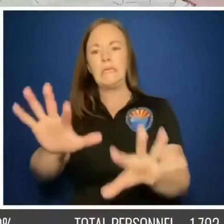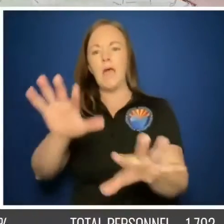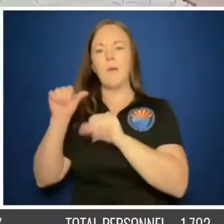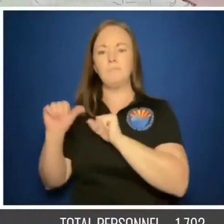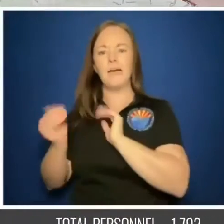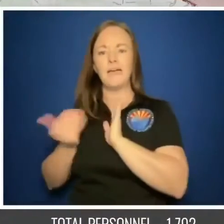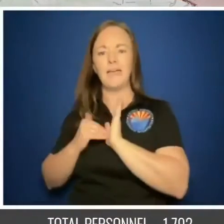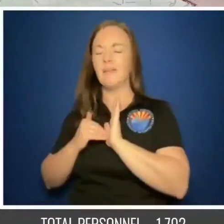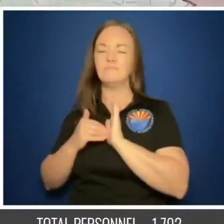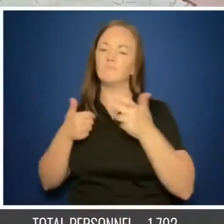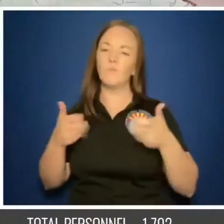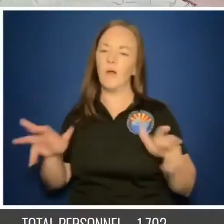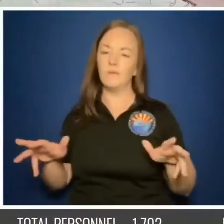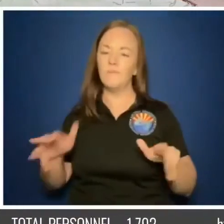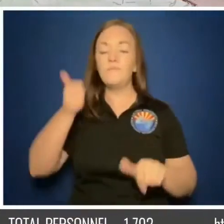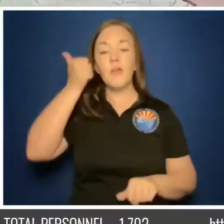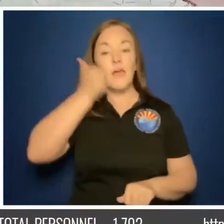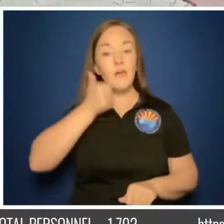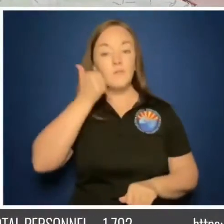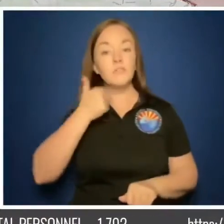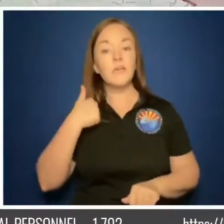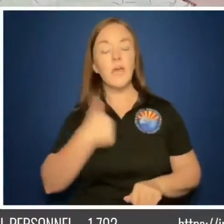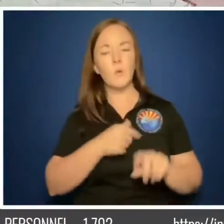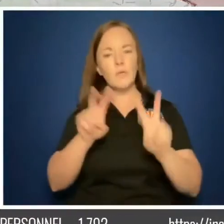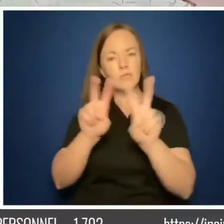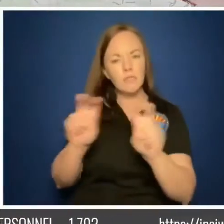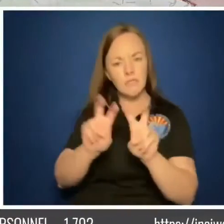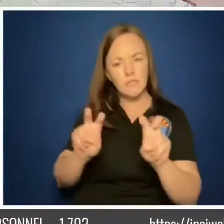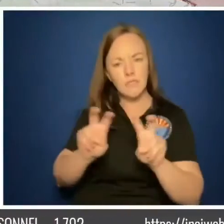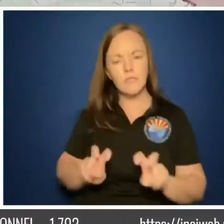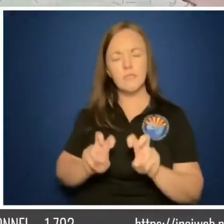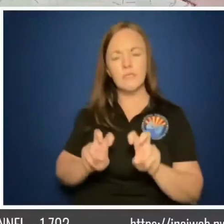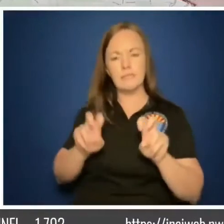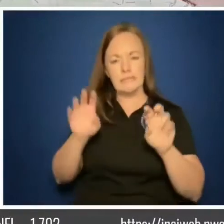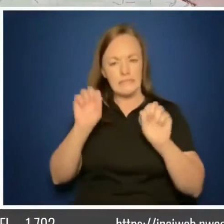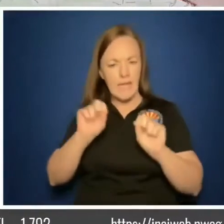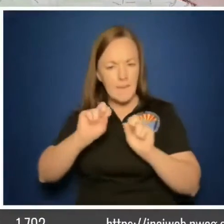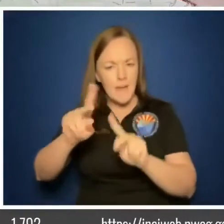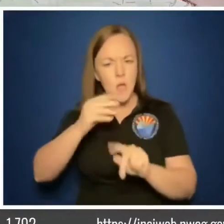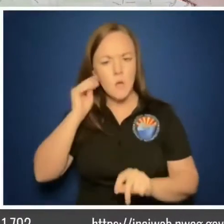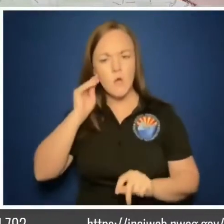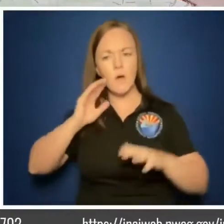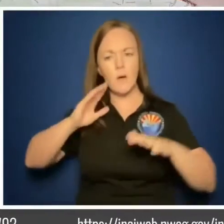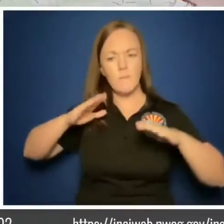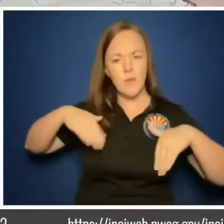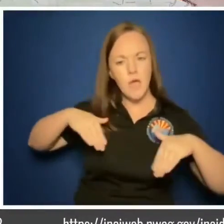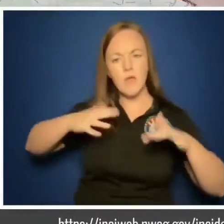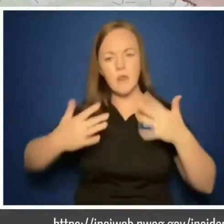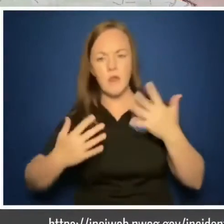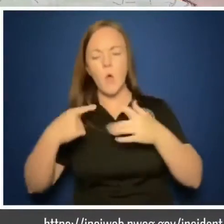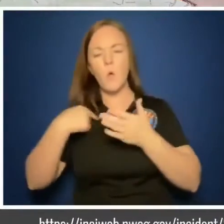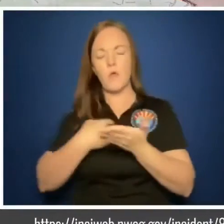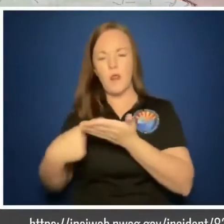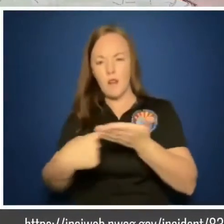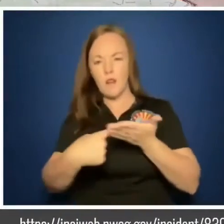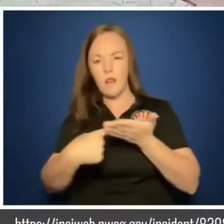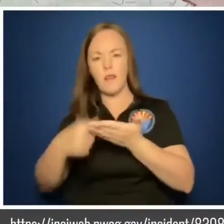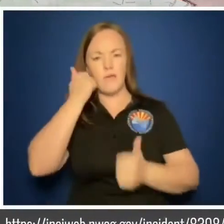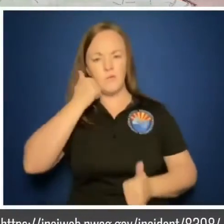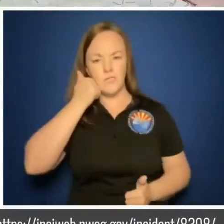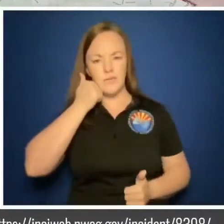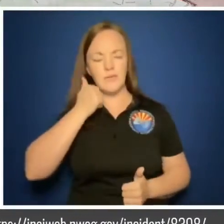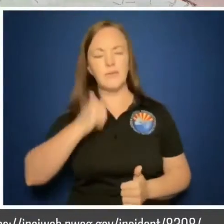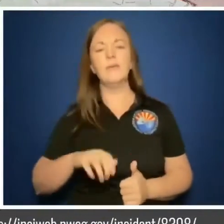having meetings that are looking at the repopulation to get you back into your homes. And I want you to know from a heartfelt that is a